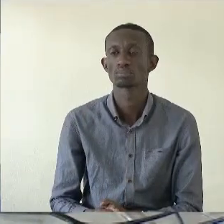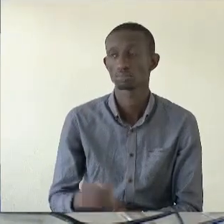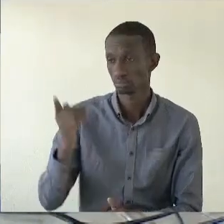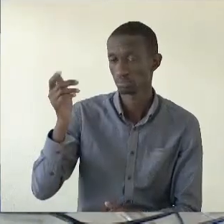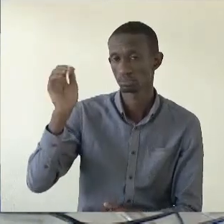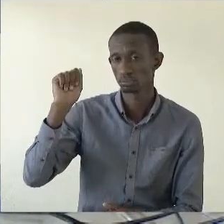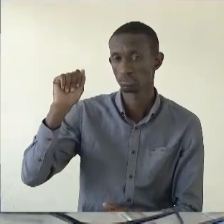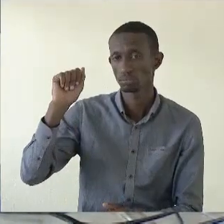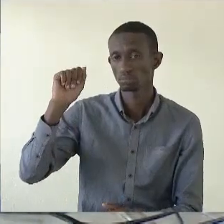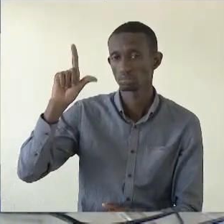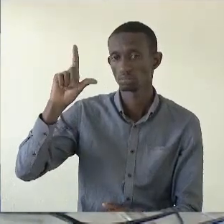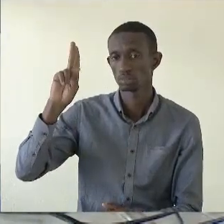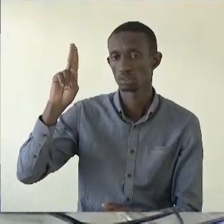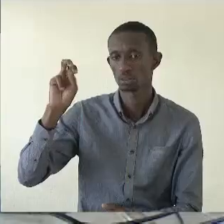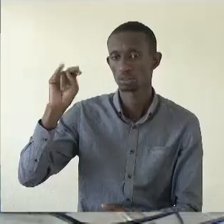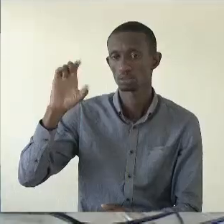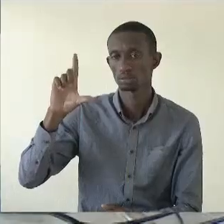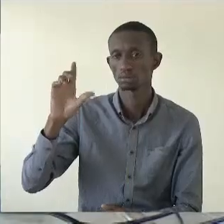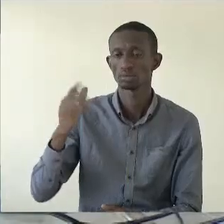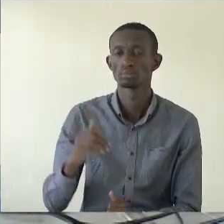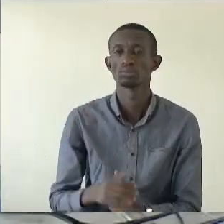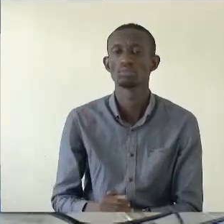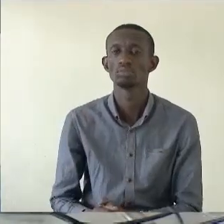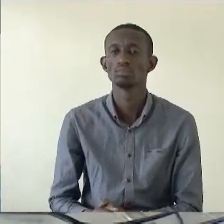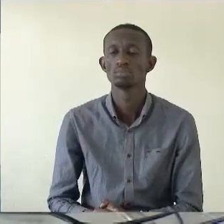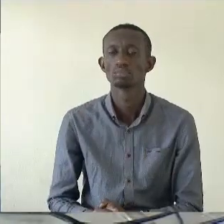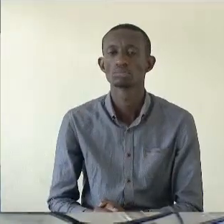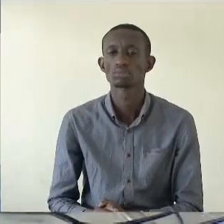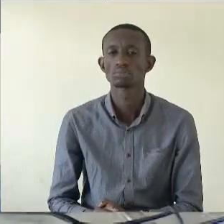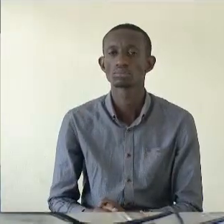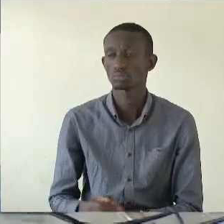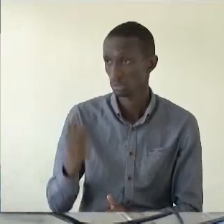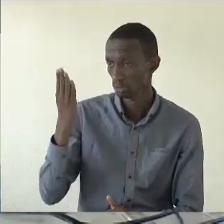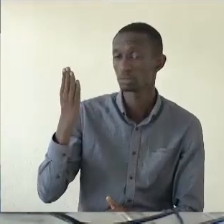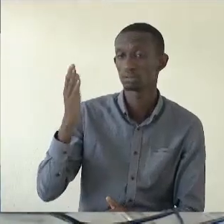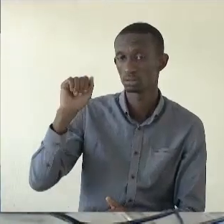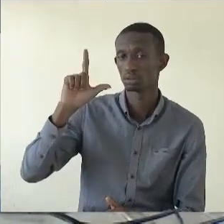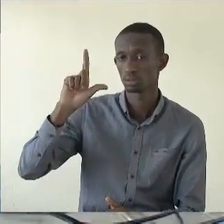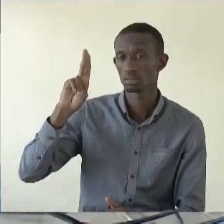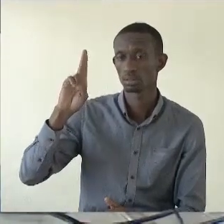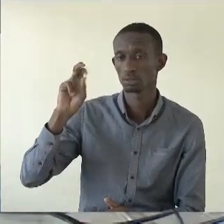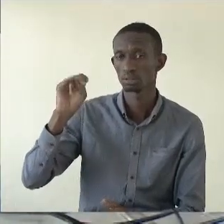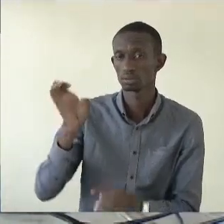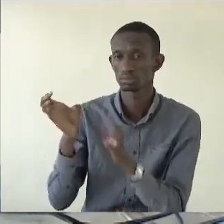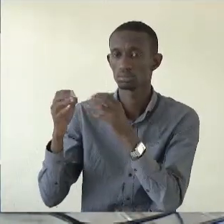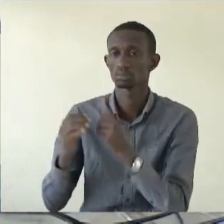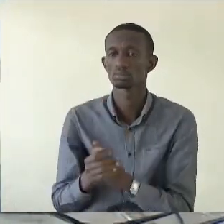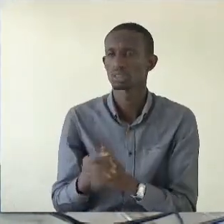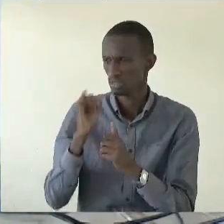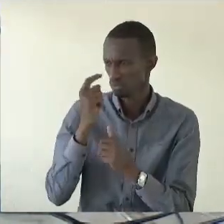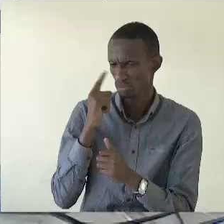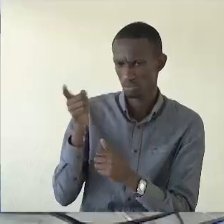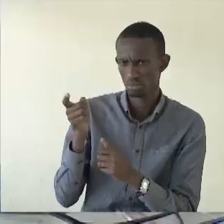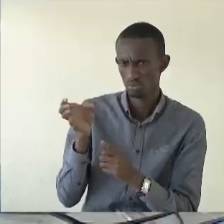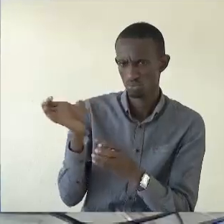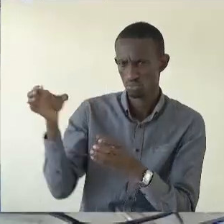alkyl halide, so this is an alkyl group. So when this compound is oxidized